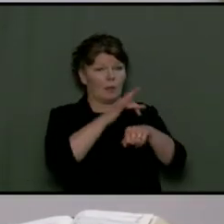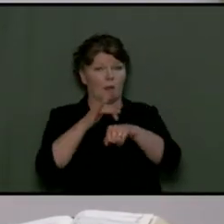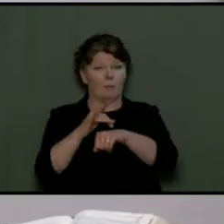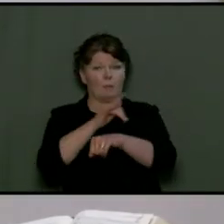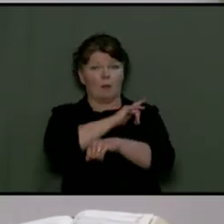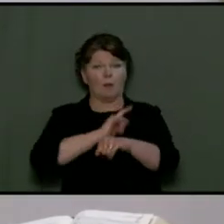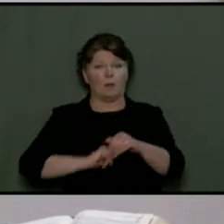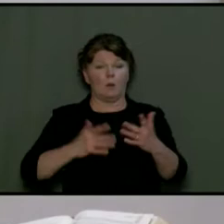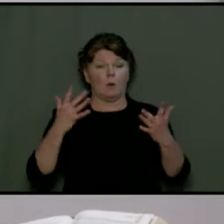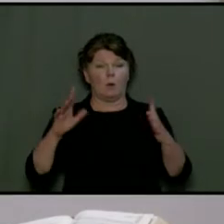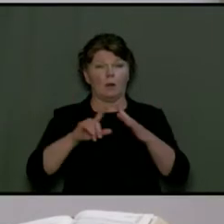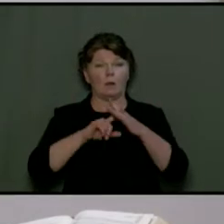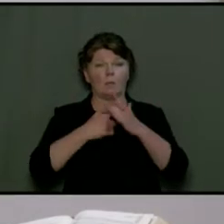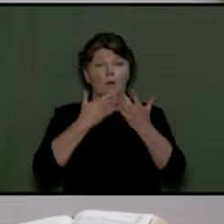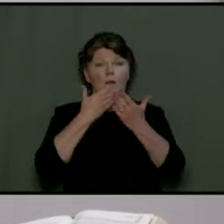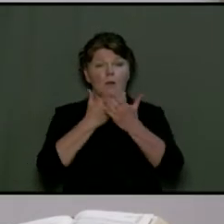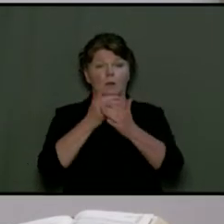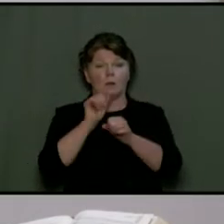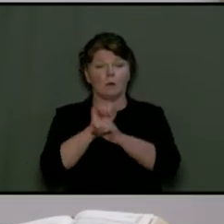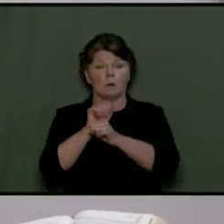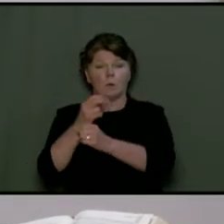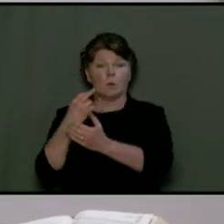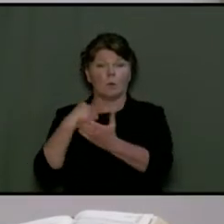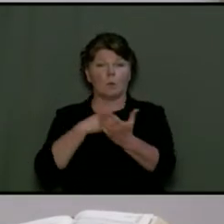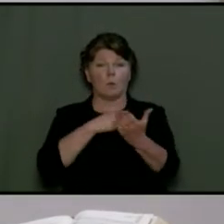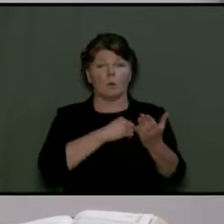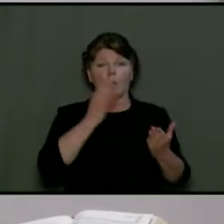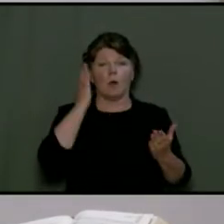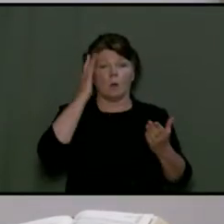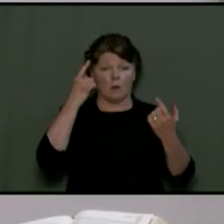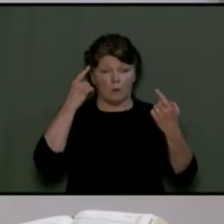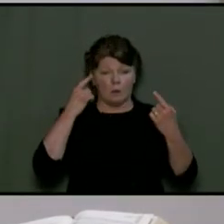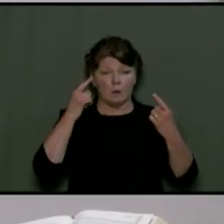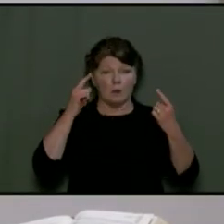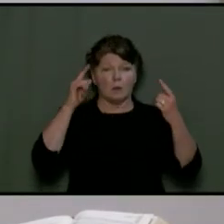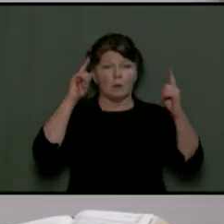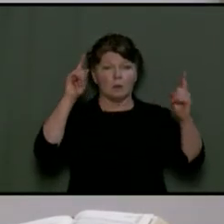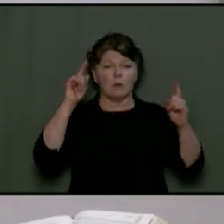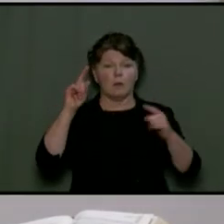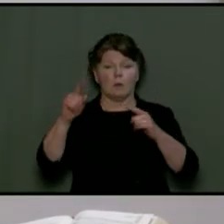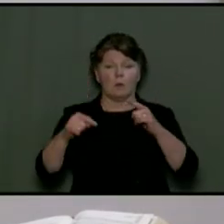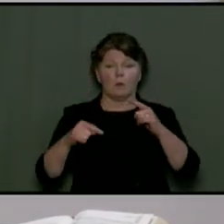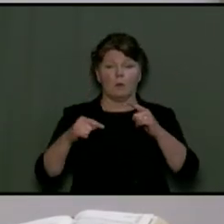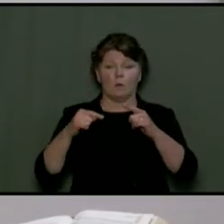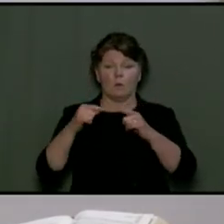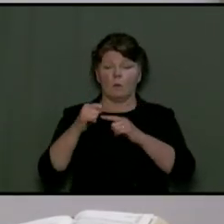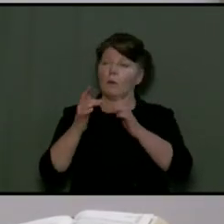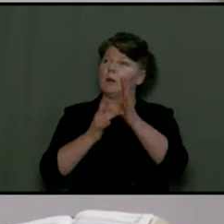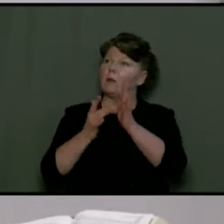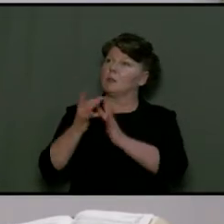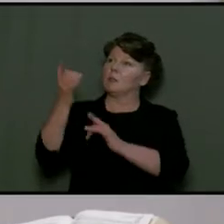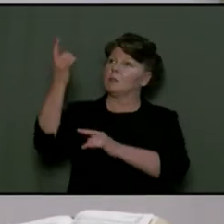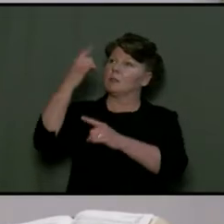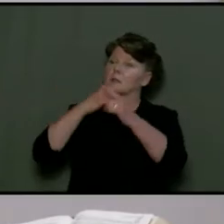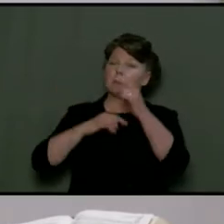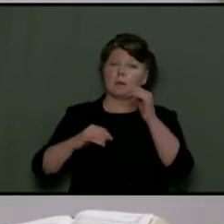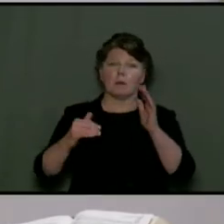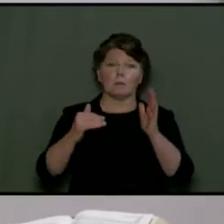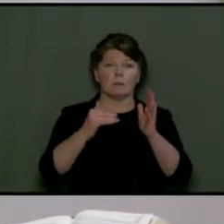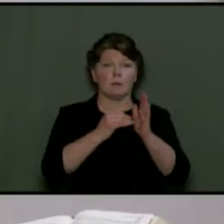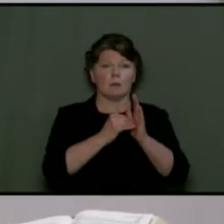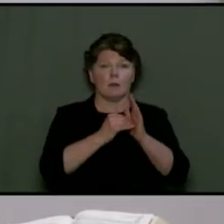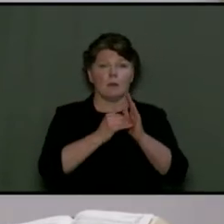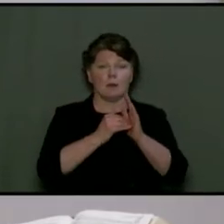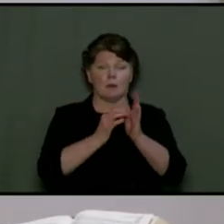Spirit. May the Lord, who has begun this good work in us, bring it to completion on the day of our Lord